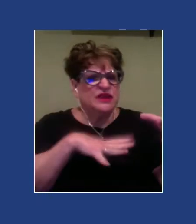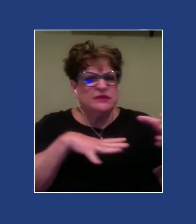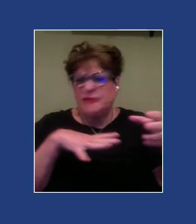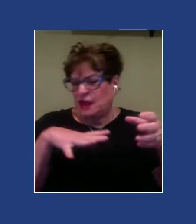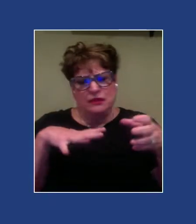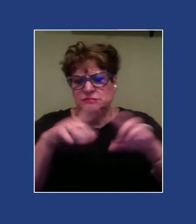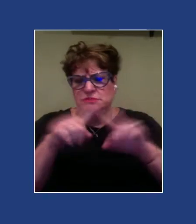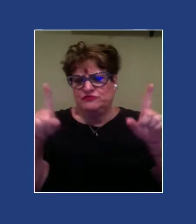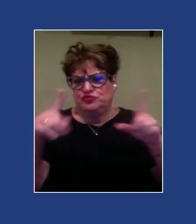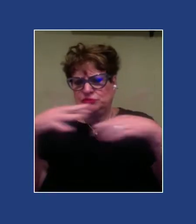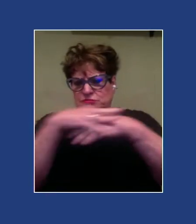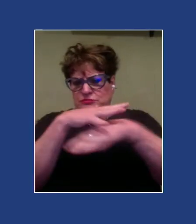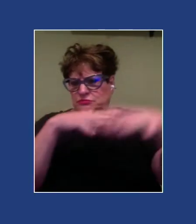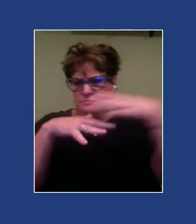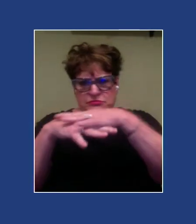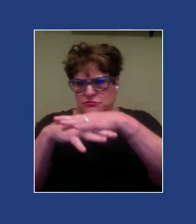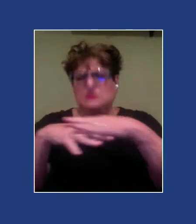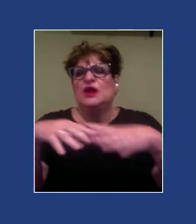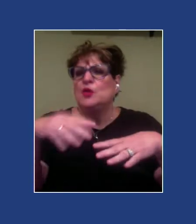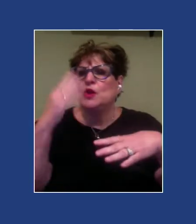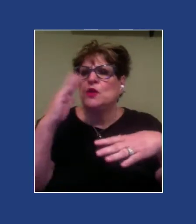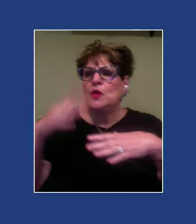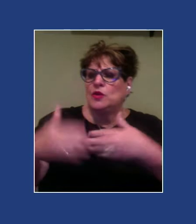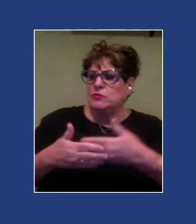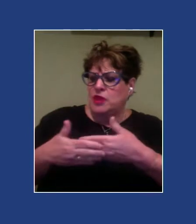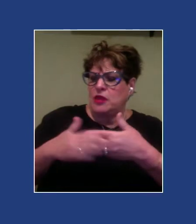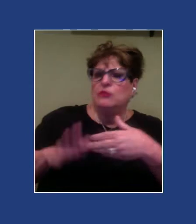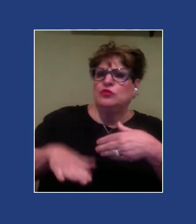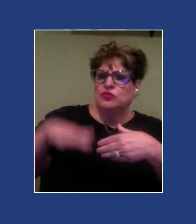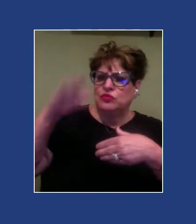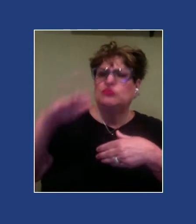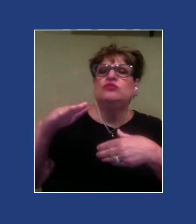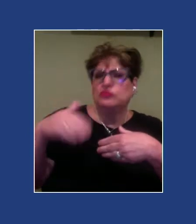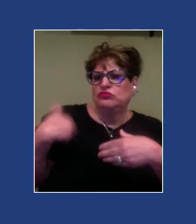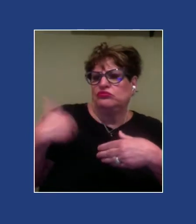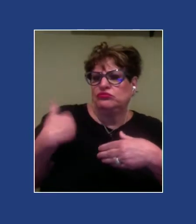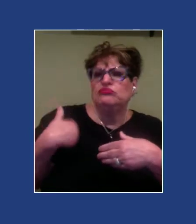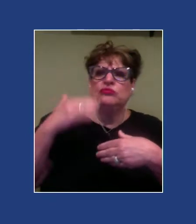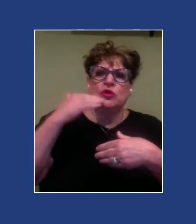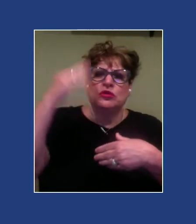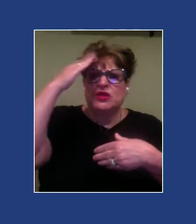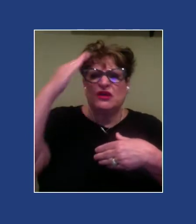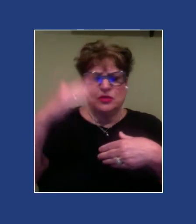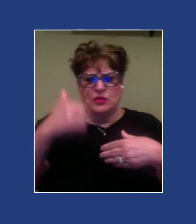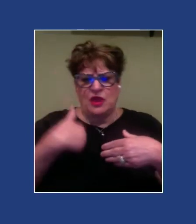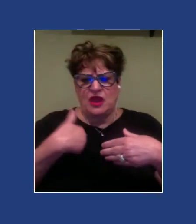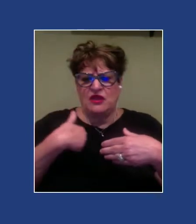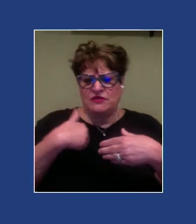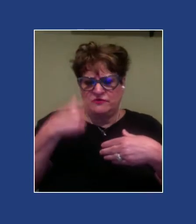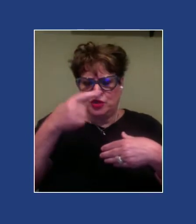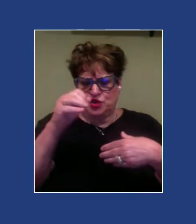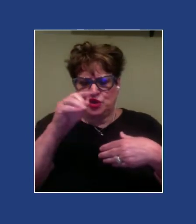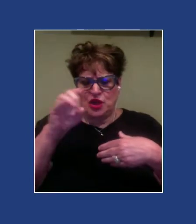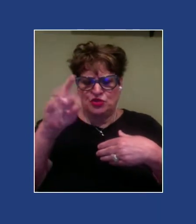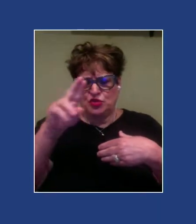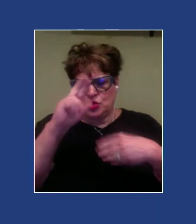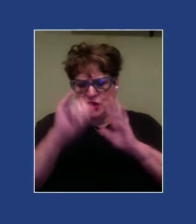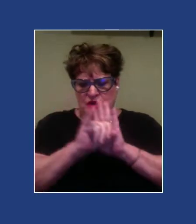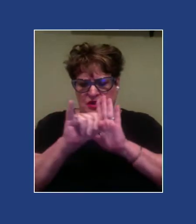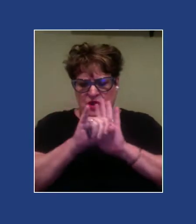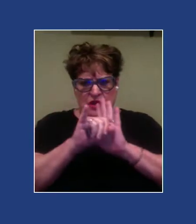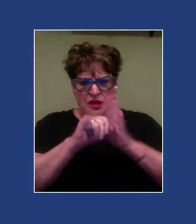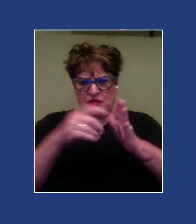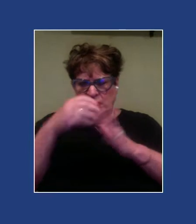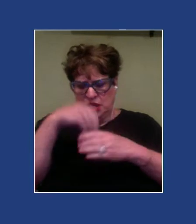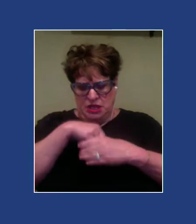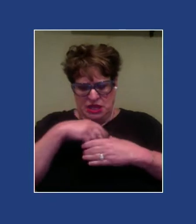We now know that these babies grow up, become children, adolescents, and adults who may have a gender identity, a core fundamental inner sense of their